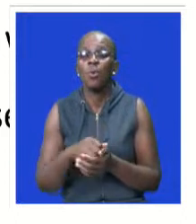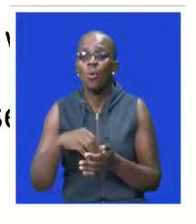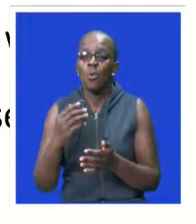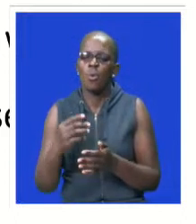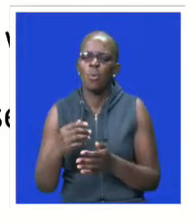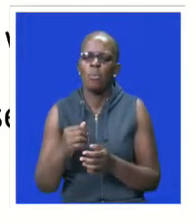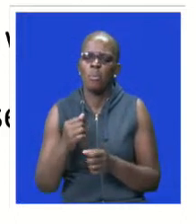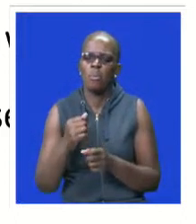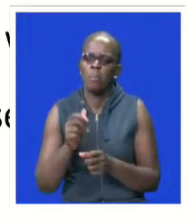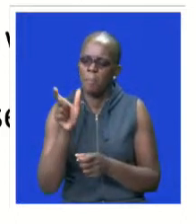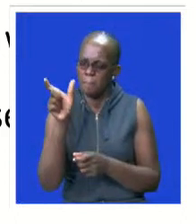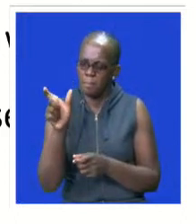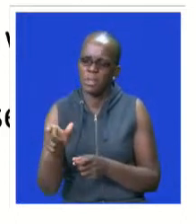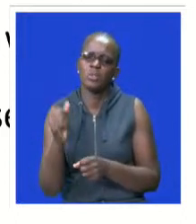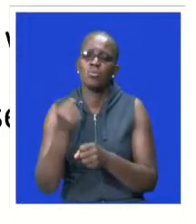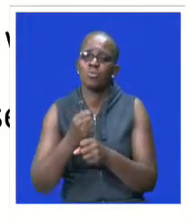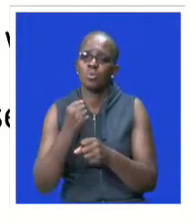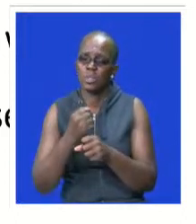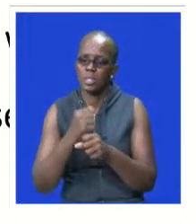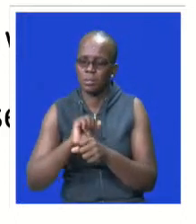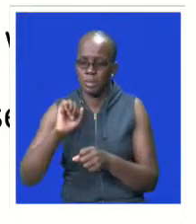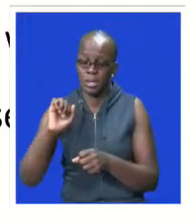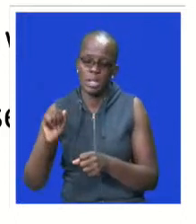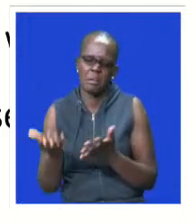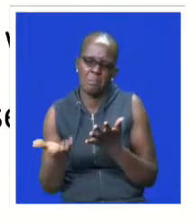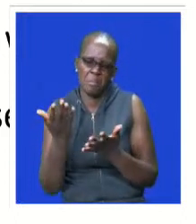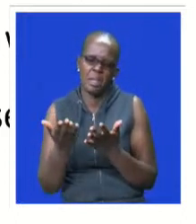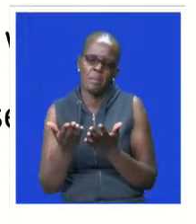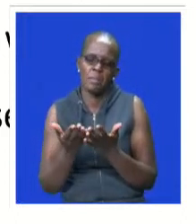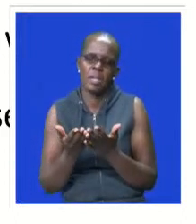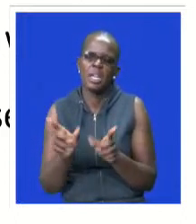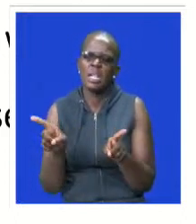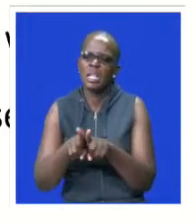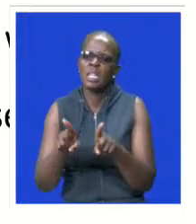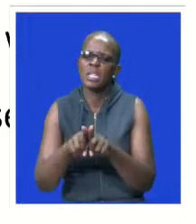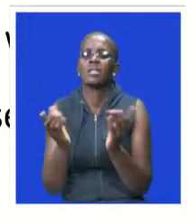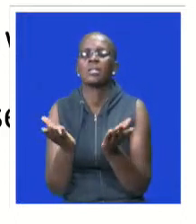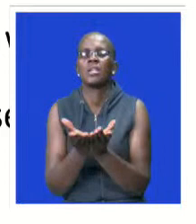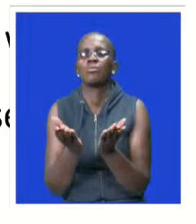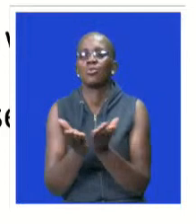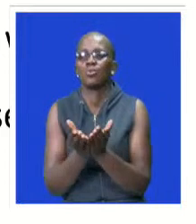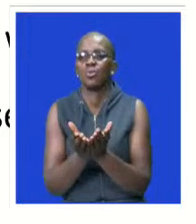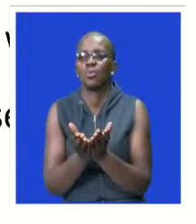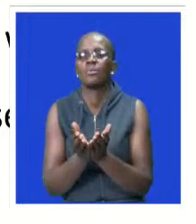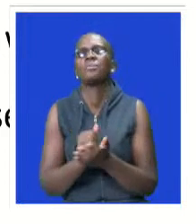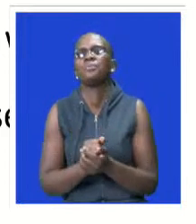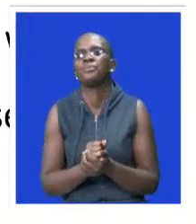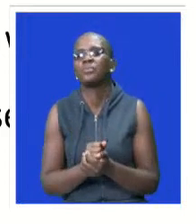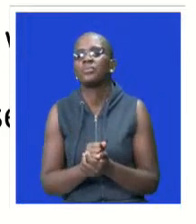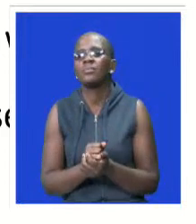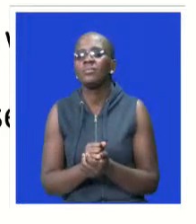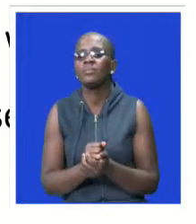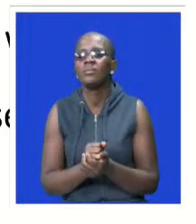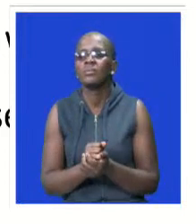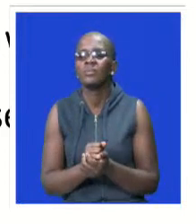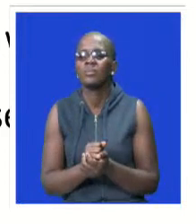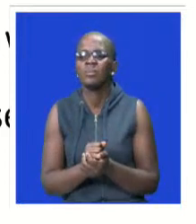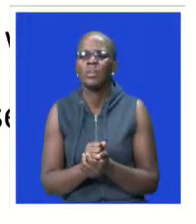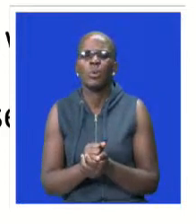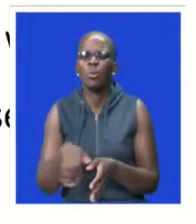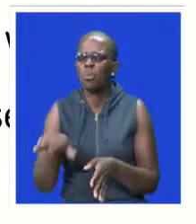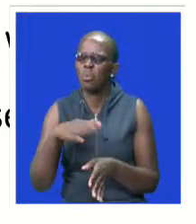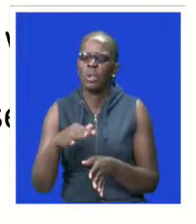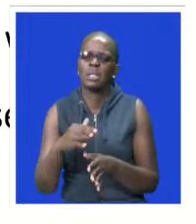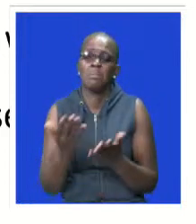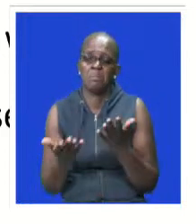then colleagues maybe would be your schoolmates. So you will use that, a friendly register, or maybe one